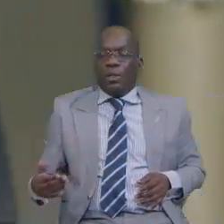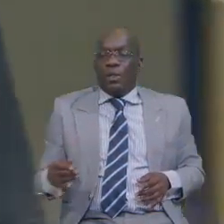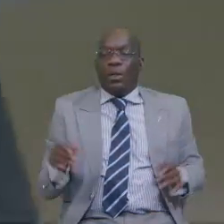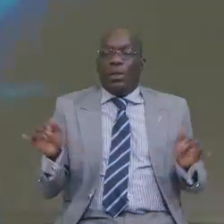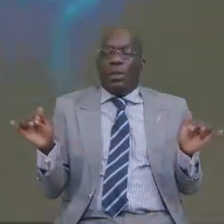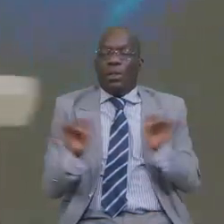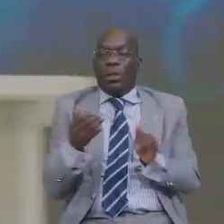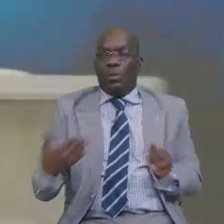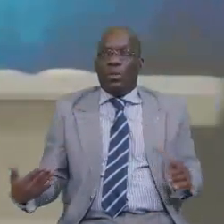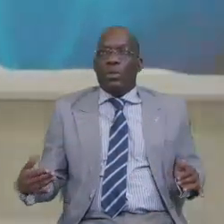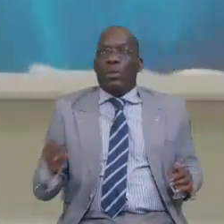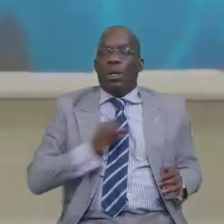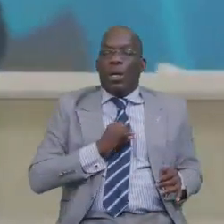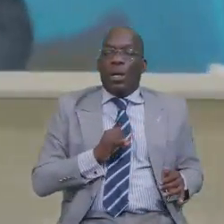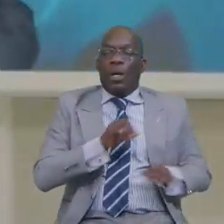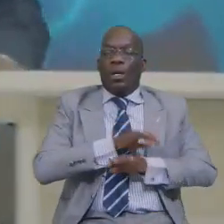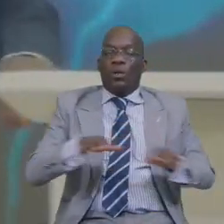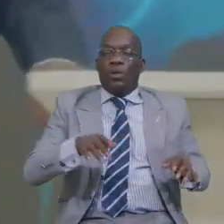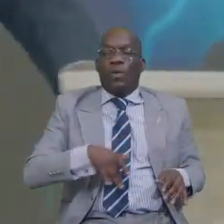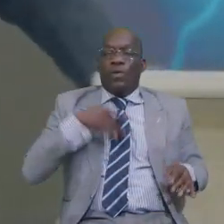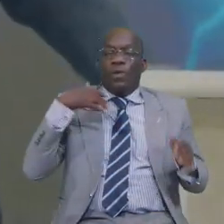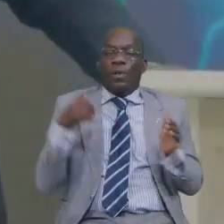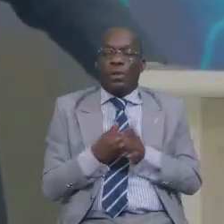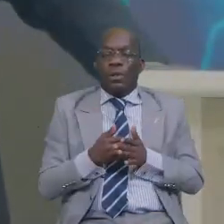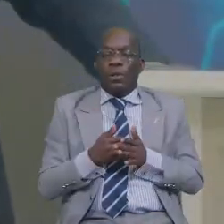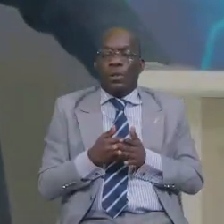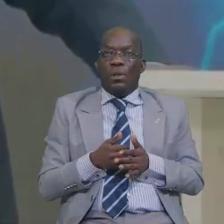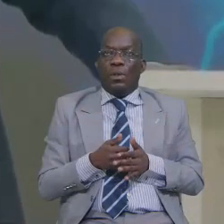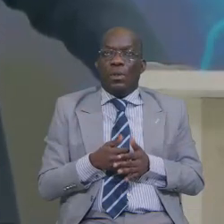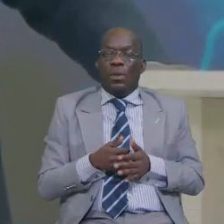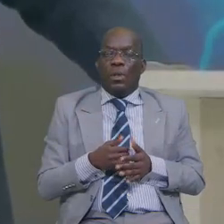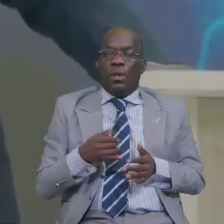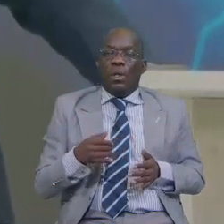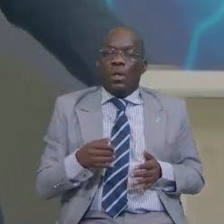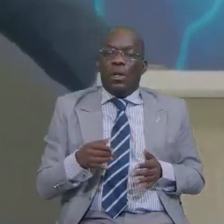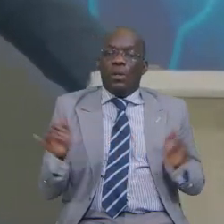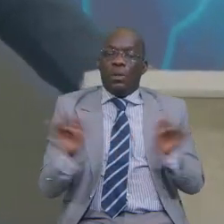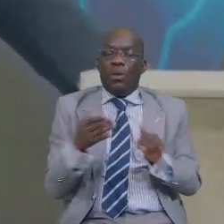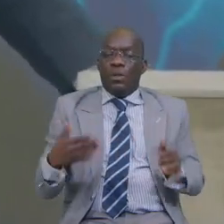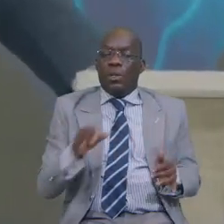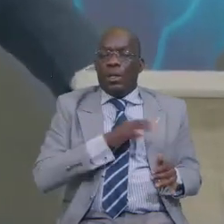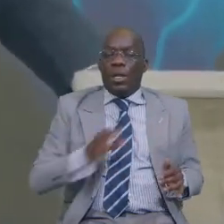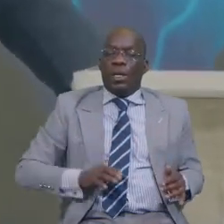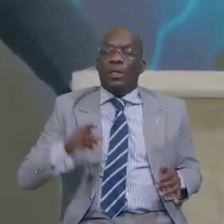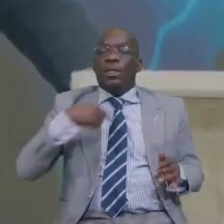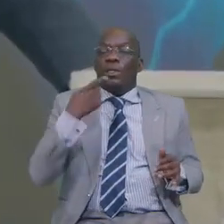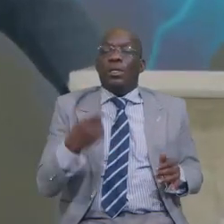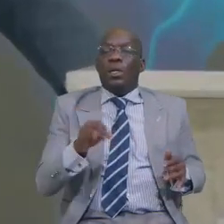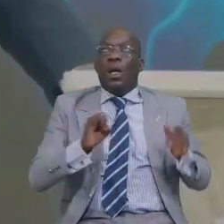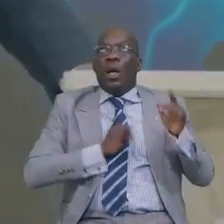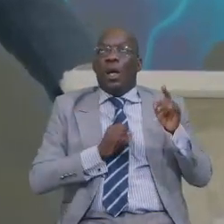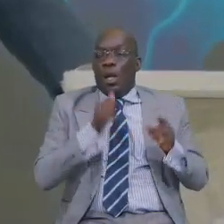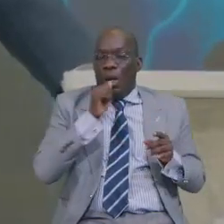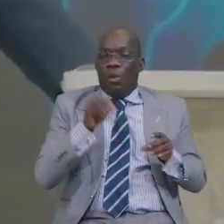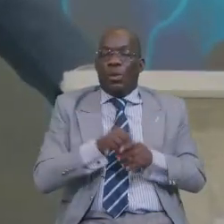feel that Christ, but I know Christ has said, I am in you and you are in me.